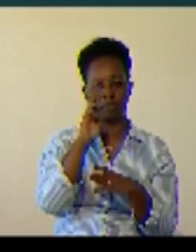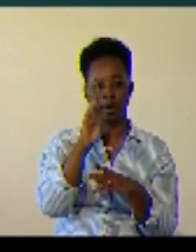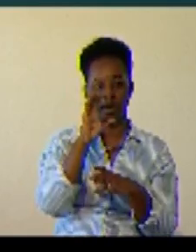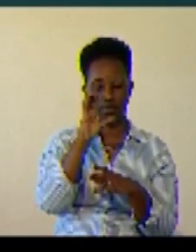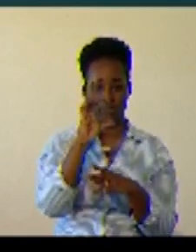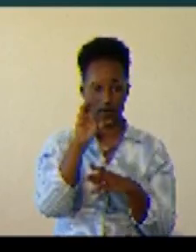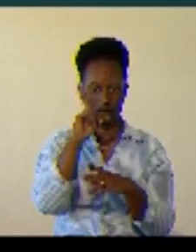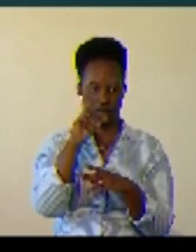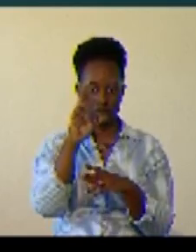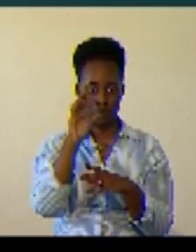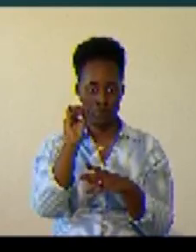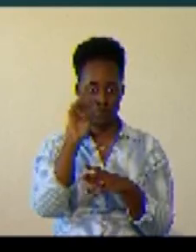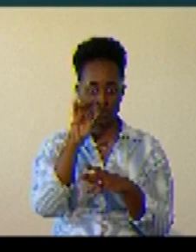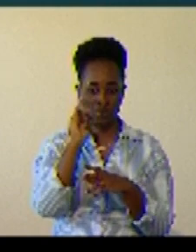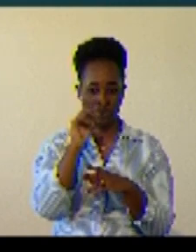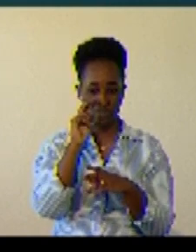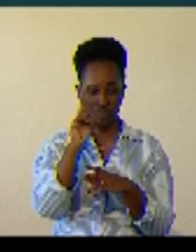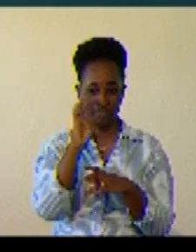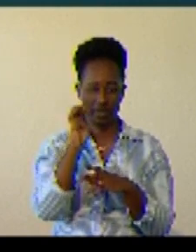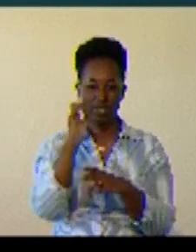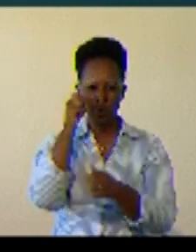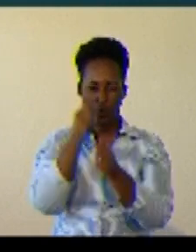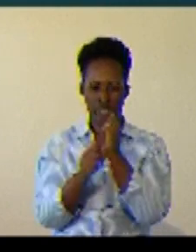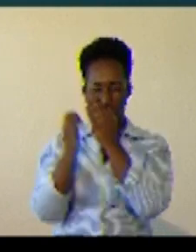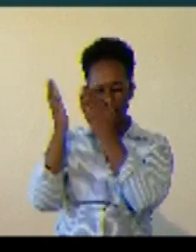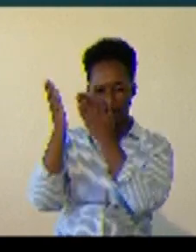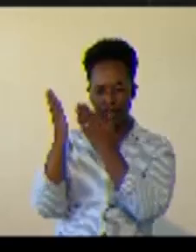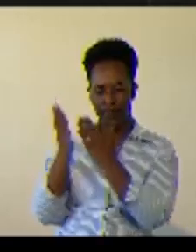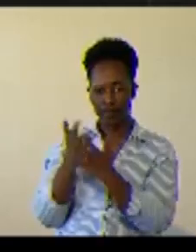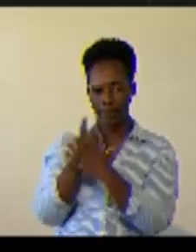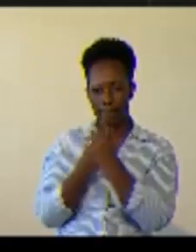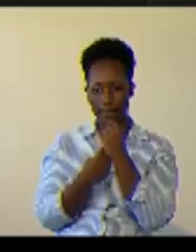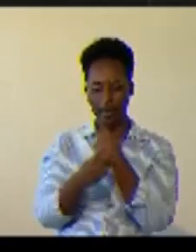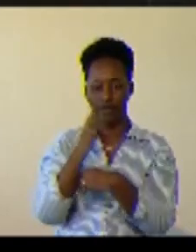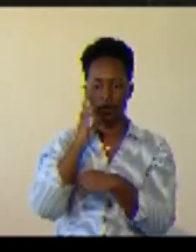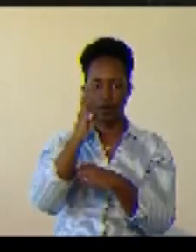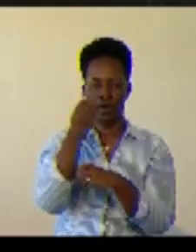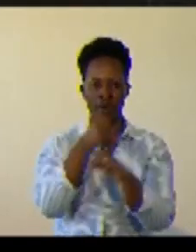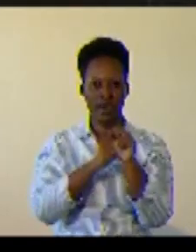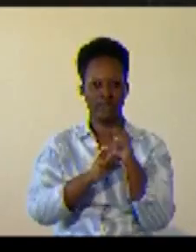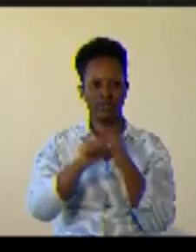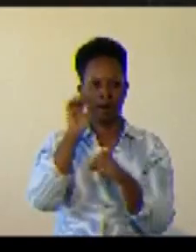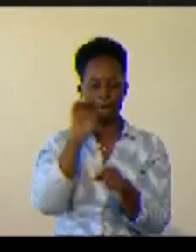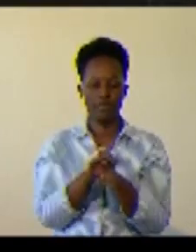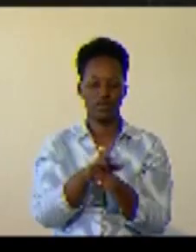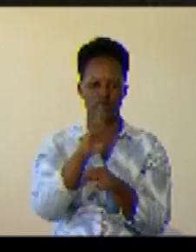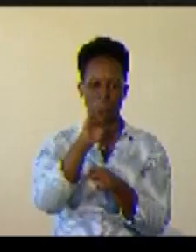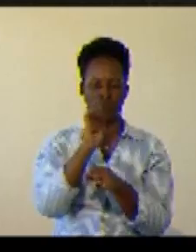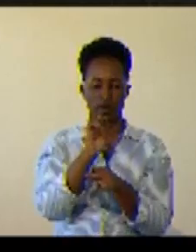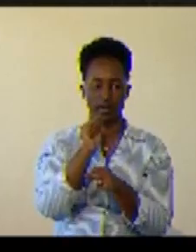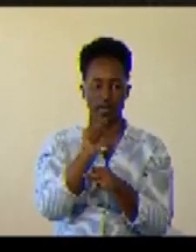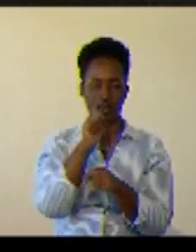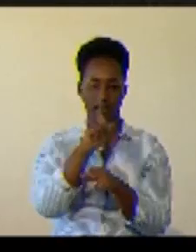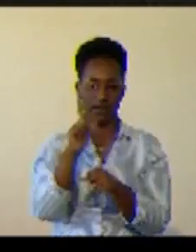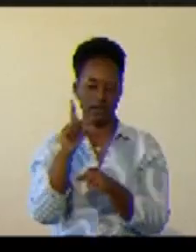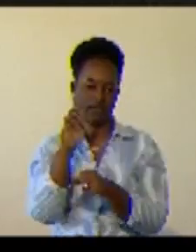chlorine. So which of the pairs do you think will react most readily? Will be